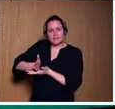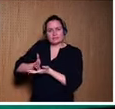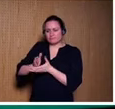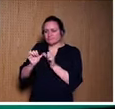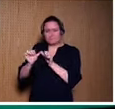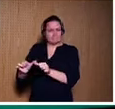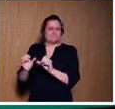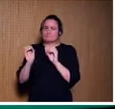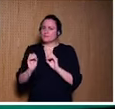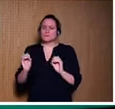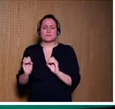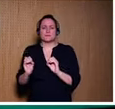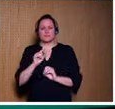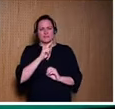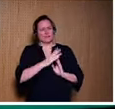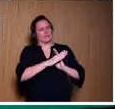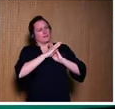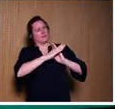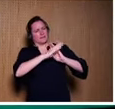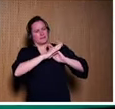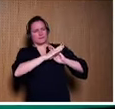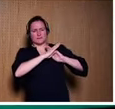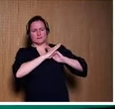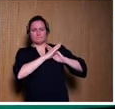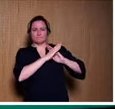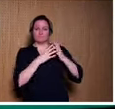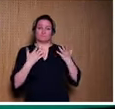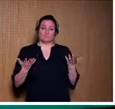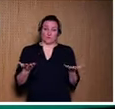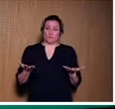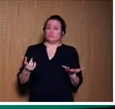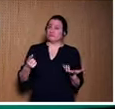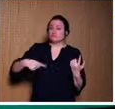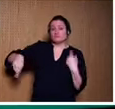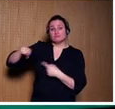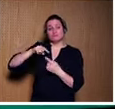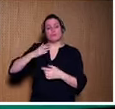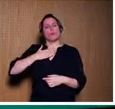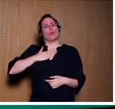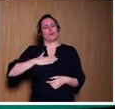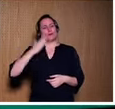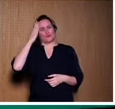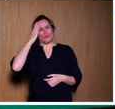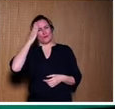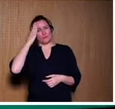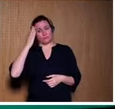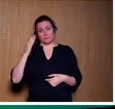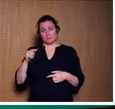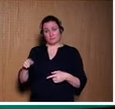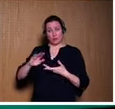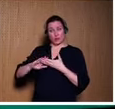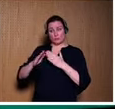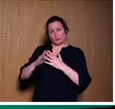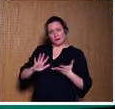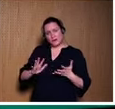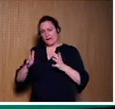anything. And I'm sure the audience here would like to know what are some of the current risks to our community, and